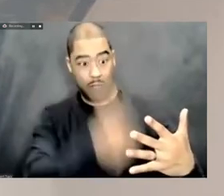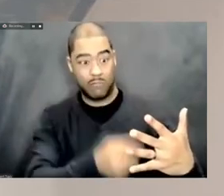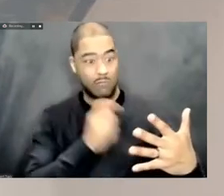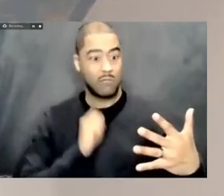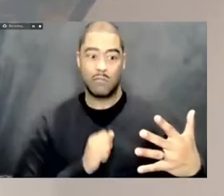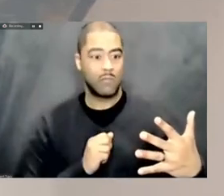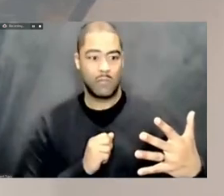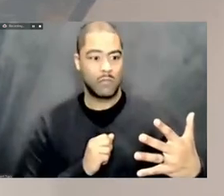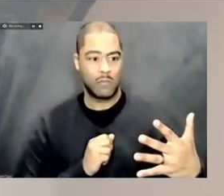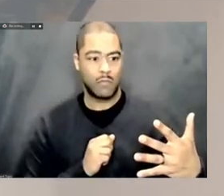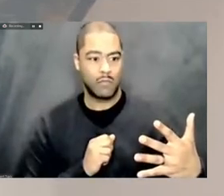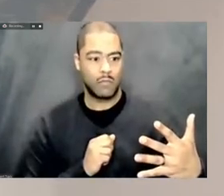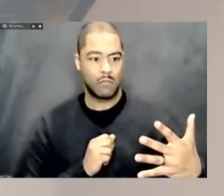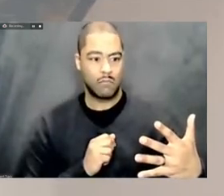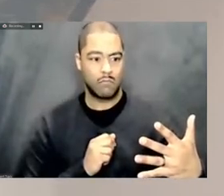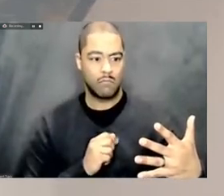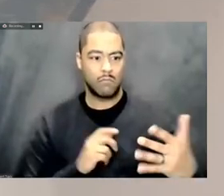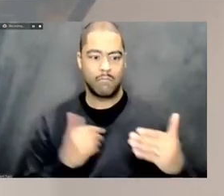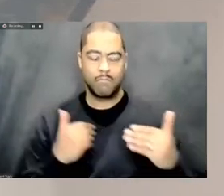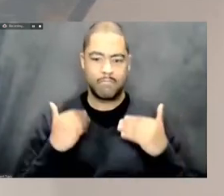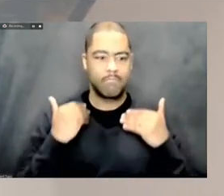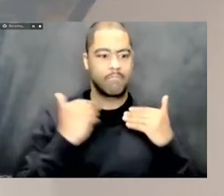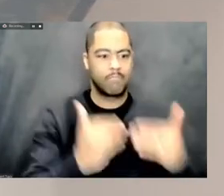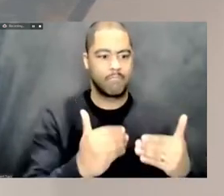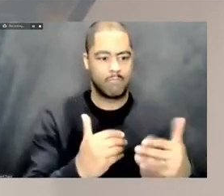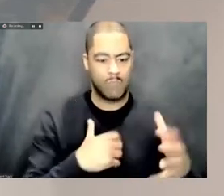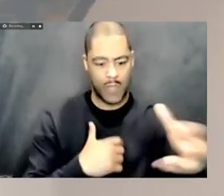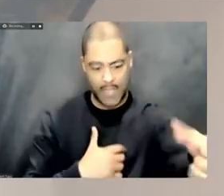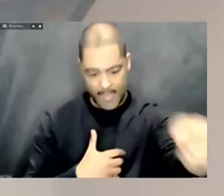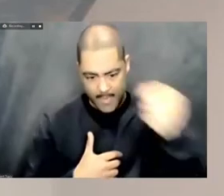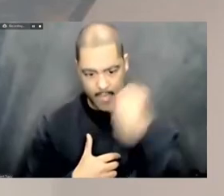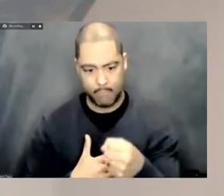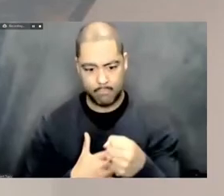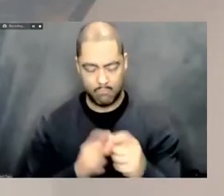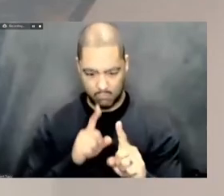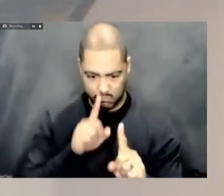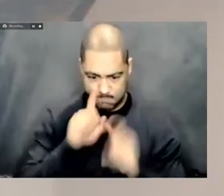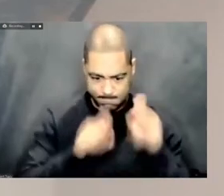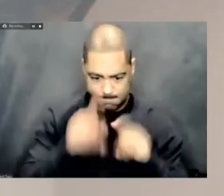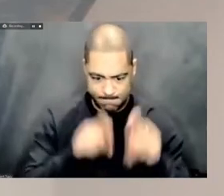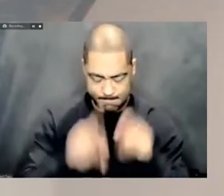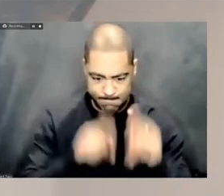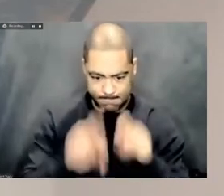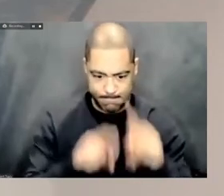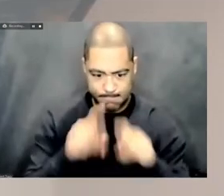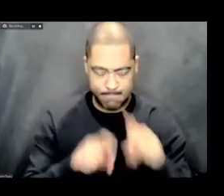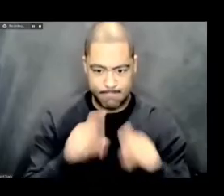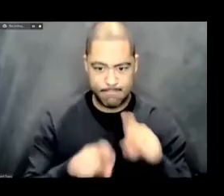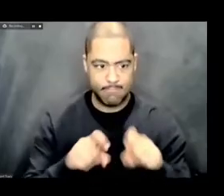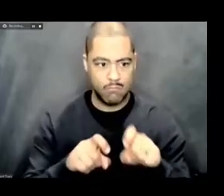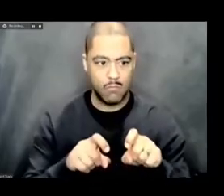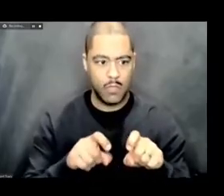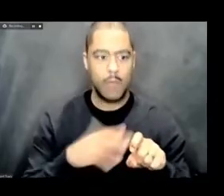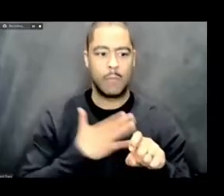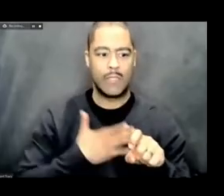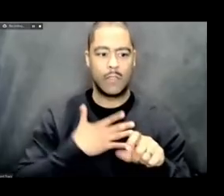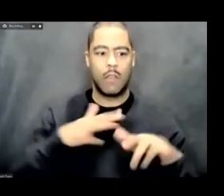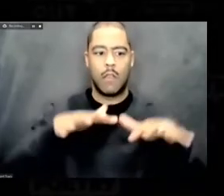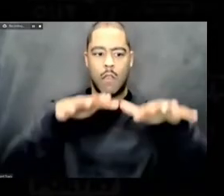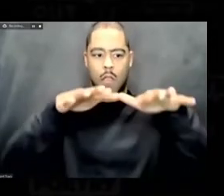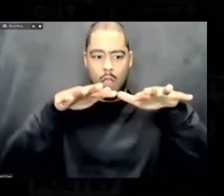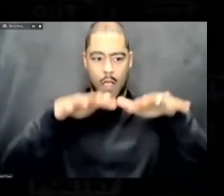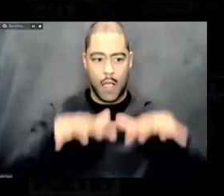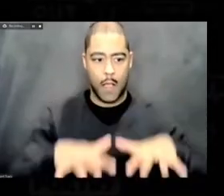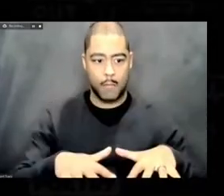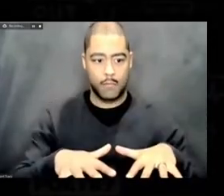calm, or we can't be held responsible for what happens to you.